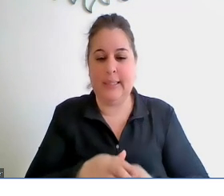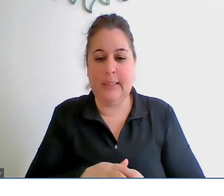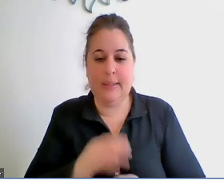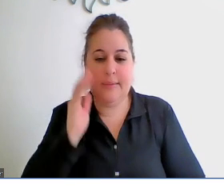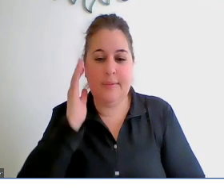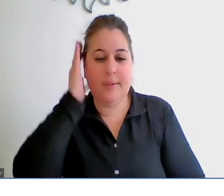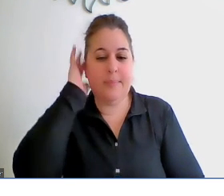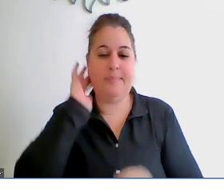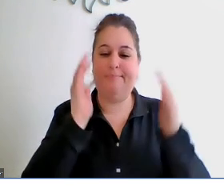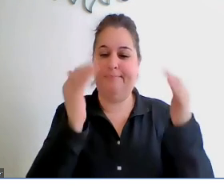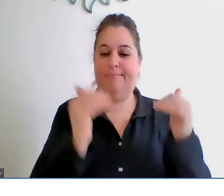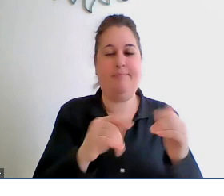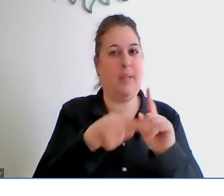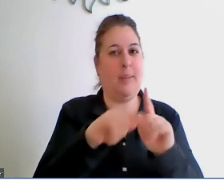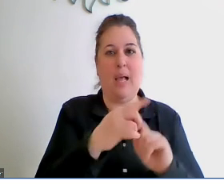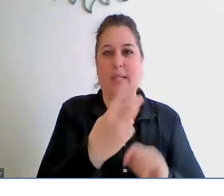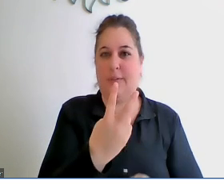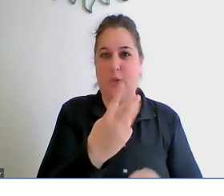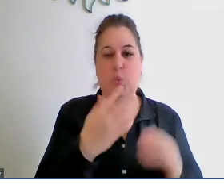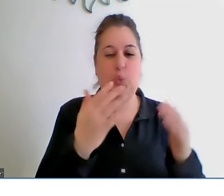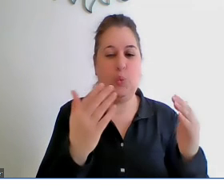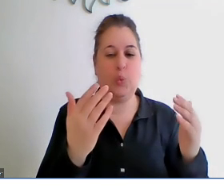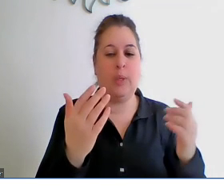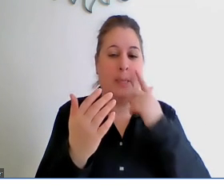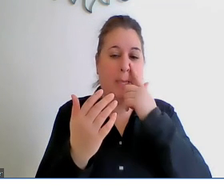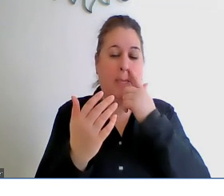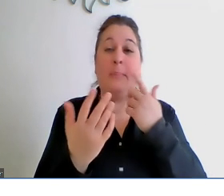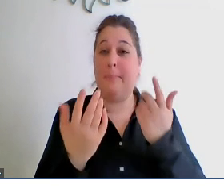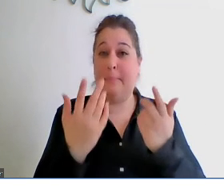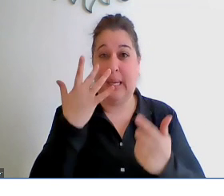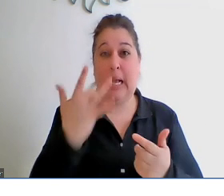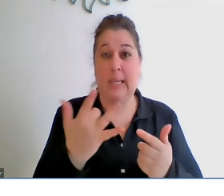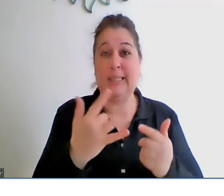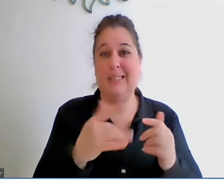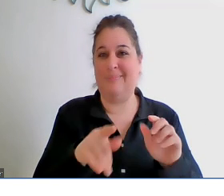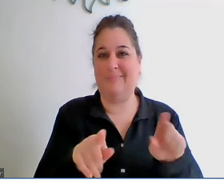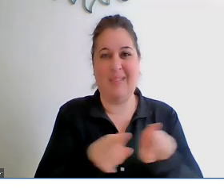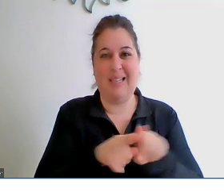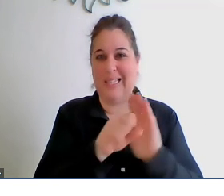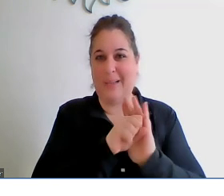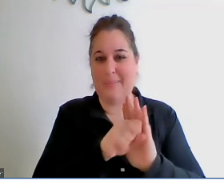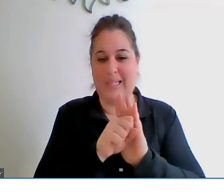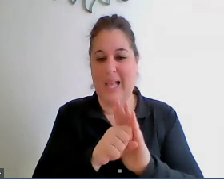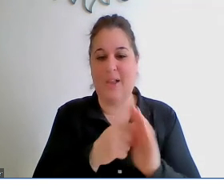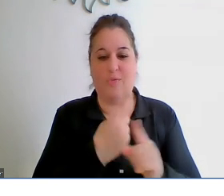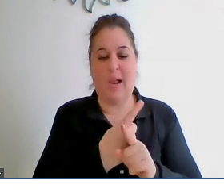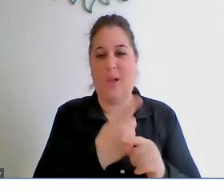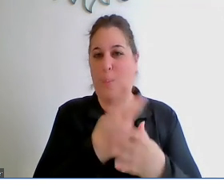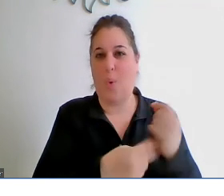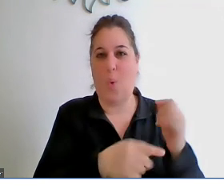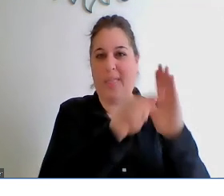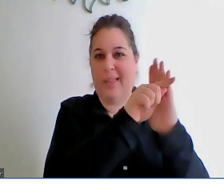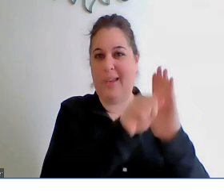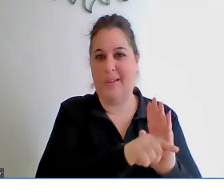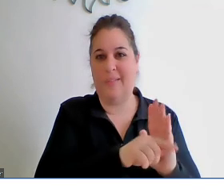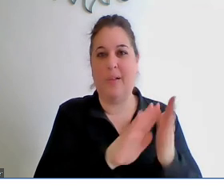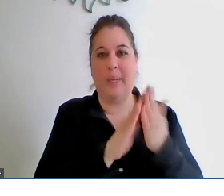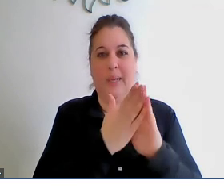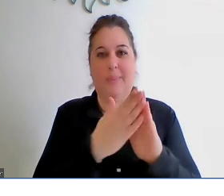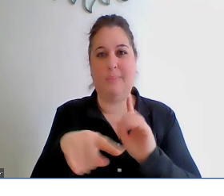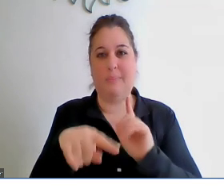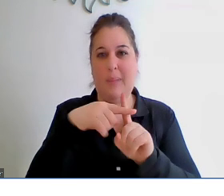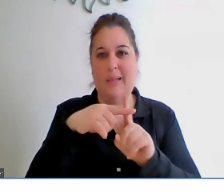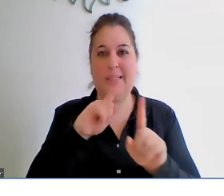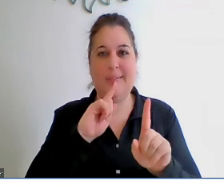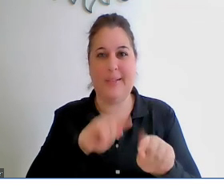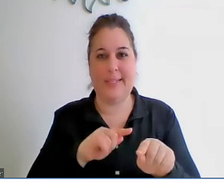be positive 2. Okay, same signs, positive. All right, this I would have